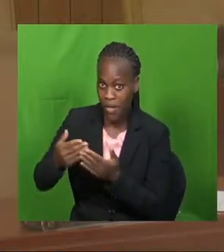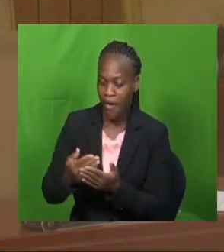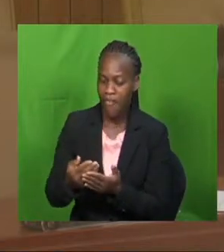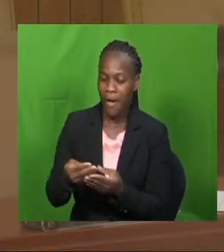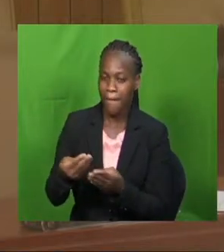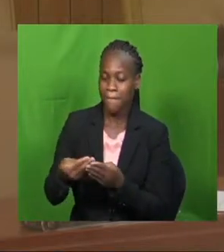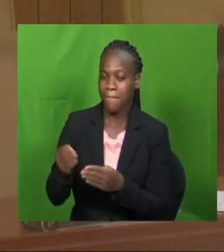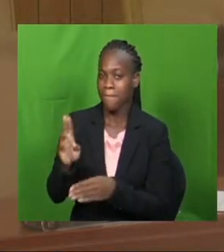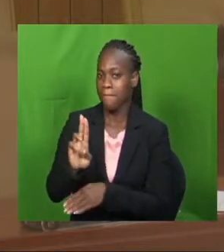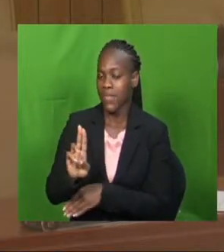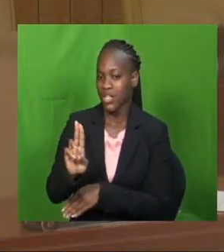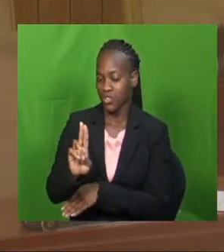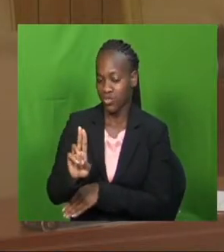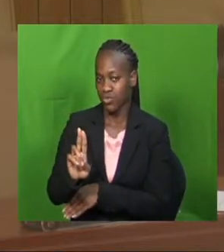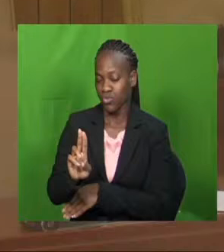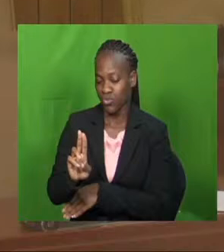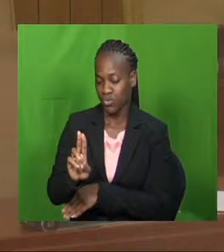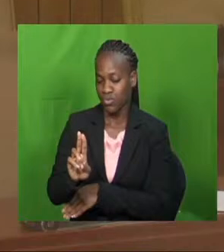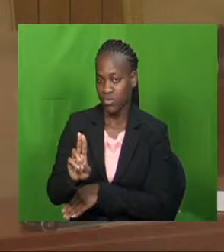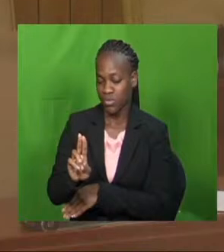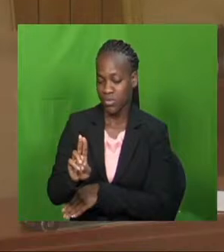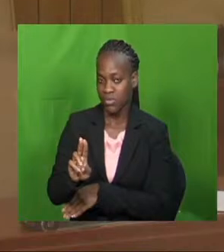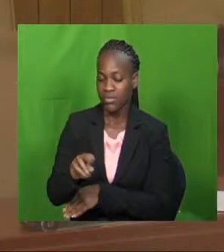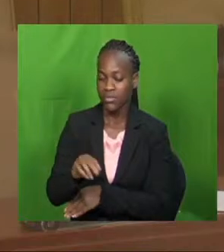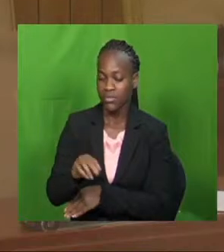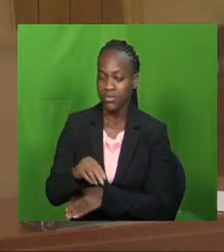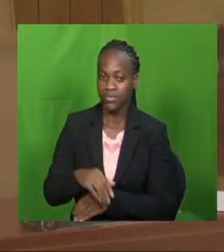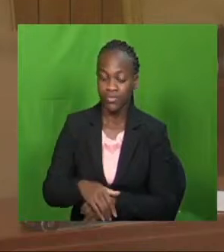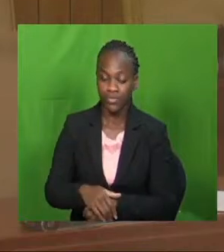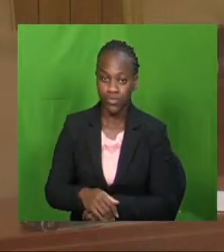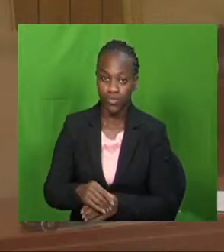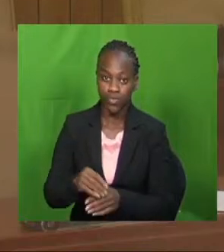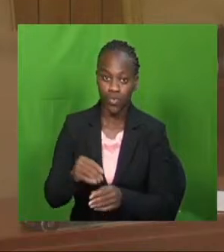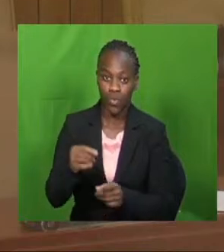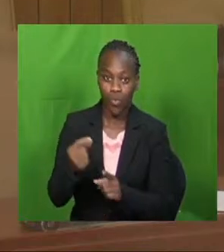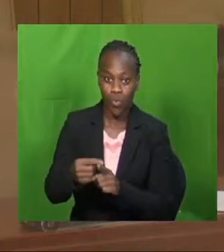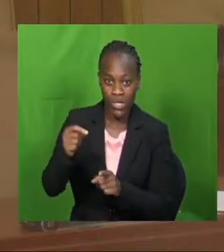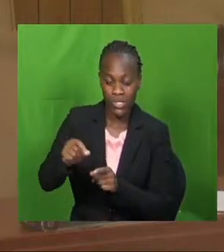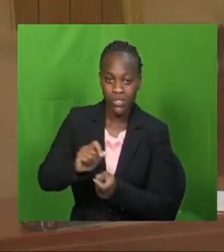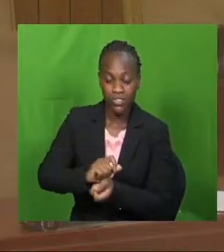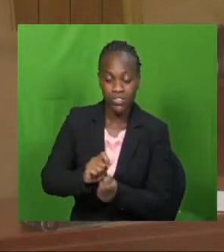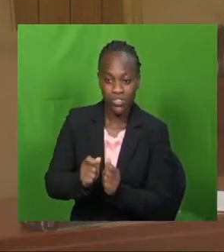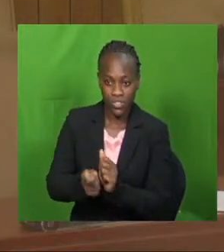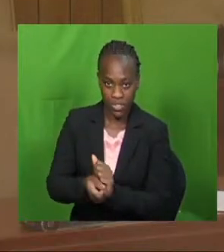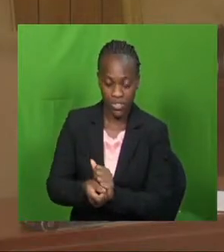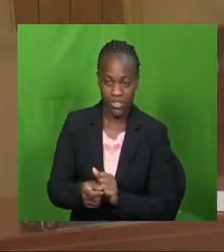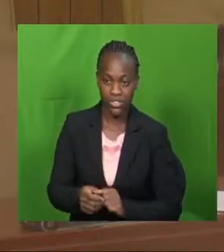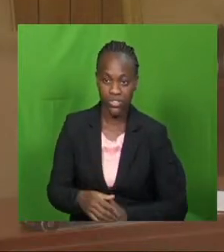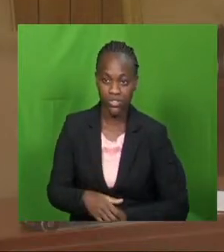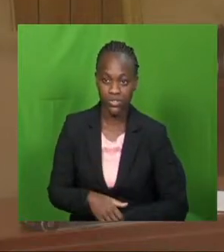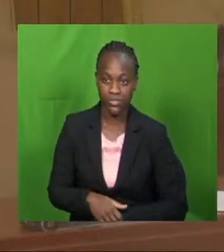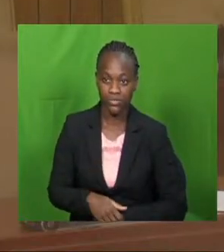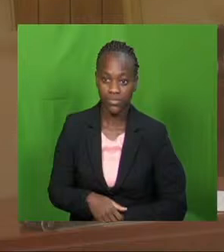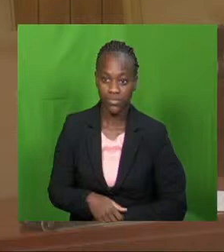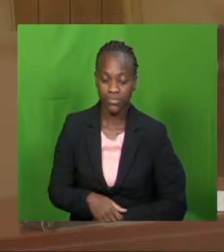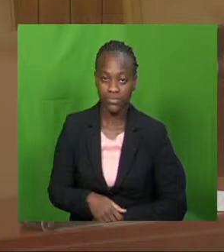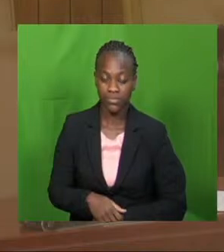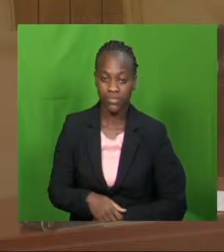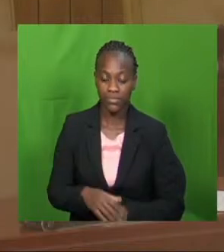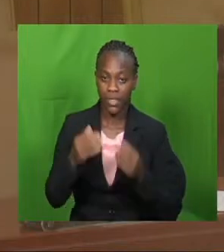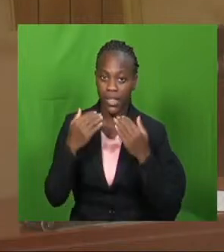I heard him say that instead of briefed, it should be accounted to. I stand to be corrected though, but I heard him say that. Thank